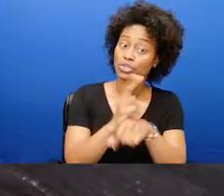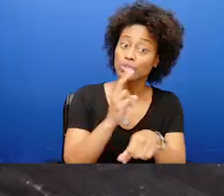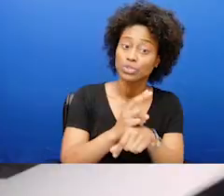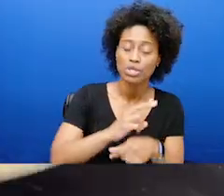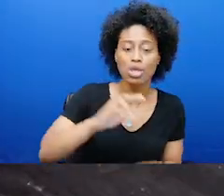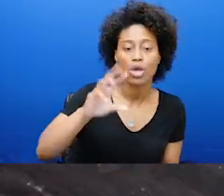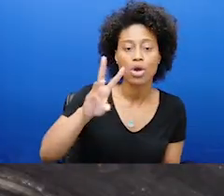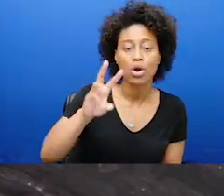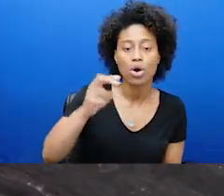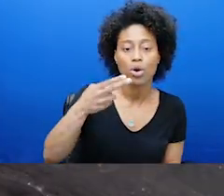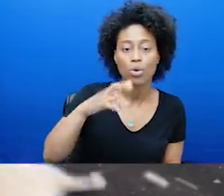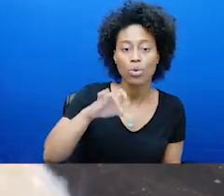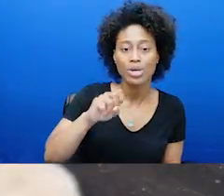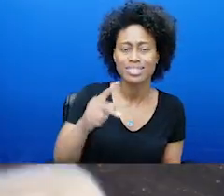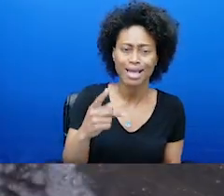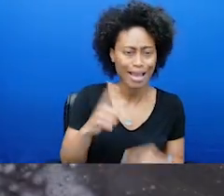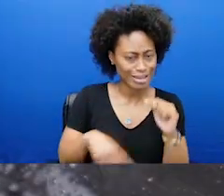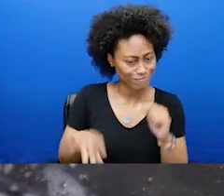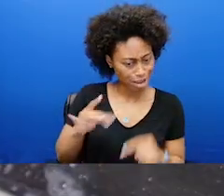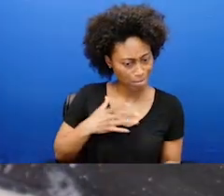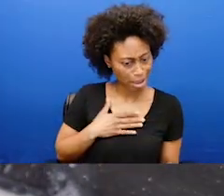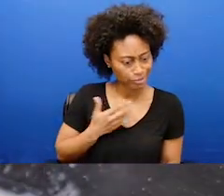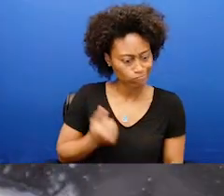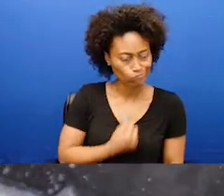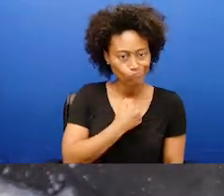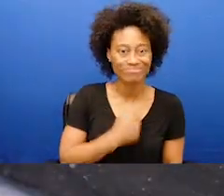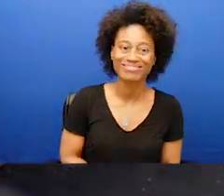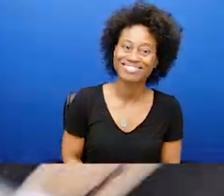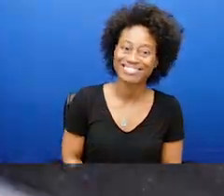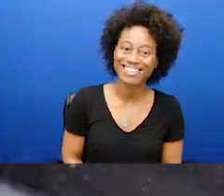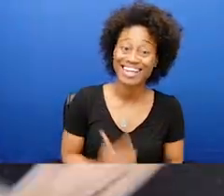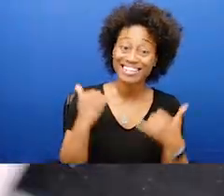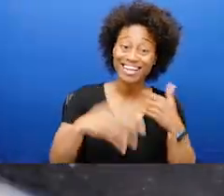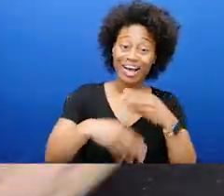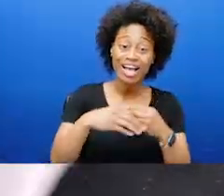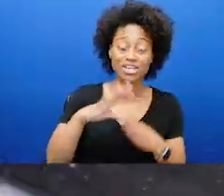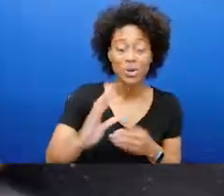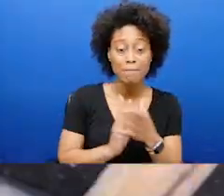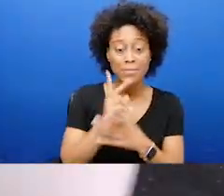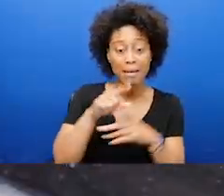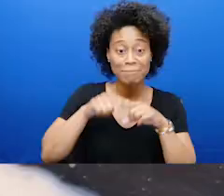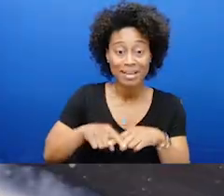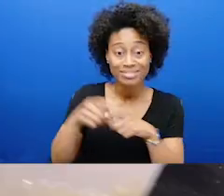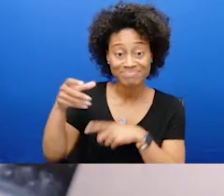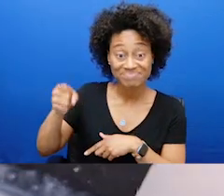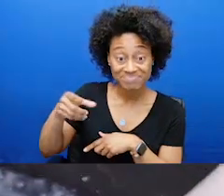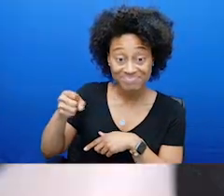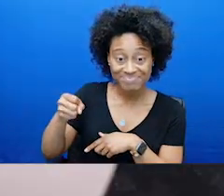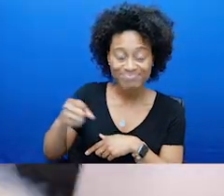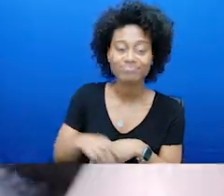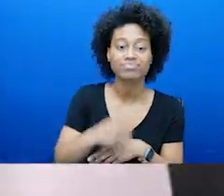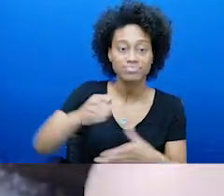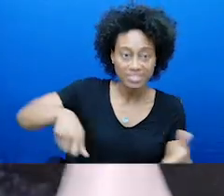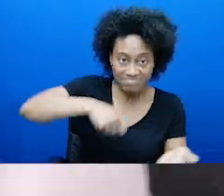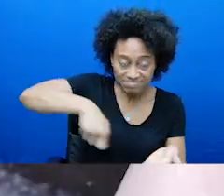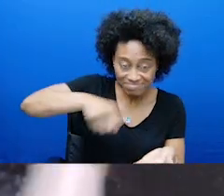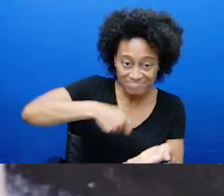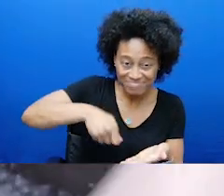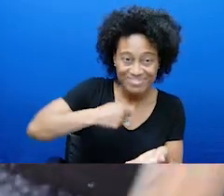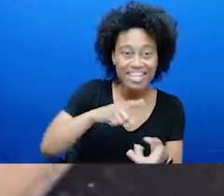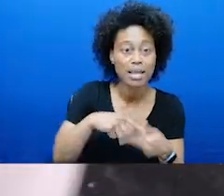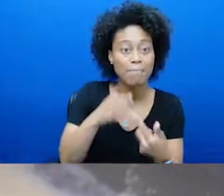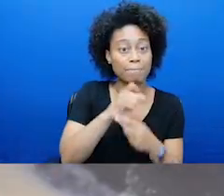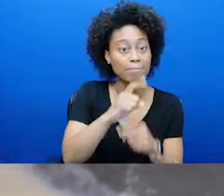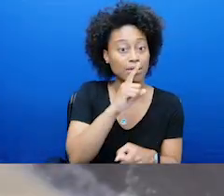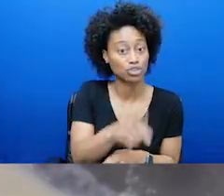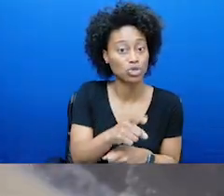suggest using a whisk for this, but I could not find my whisk. Now add in your plant-based milk,